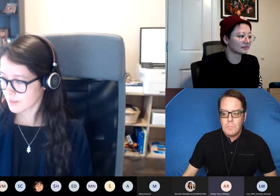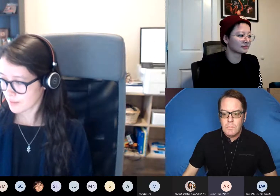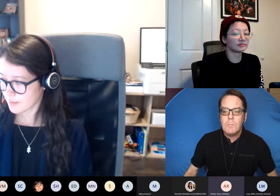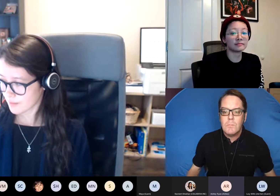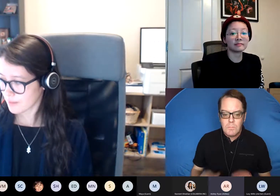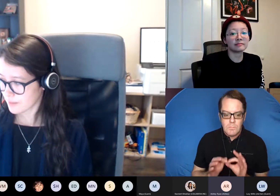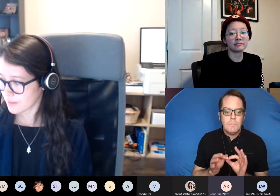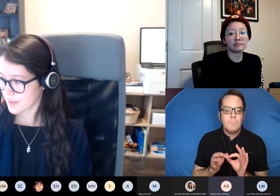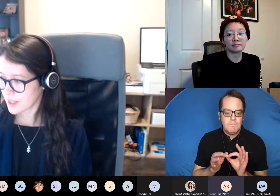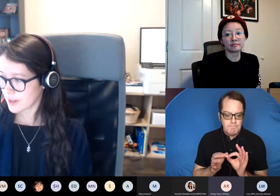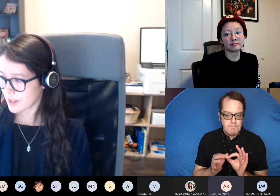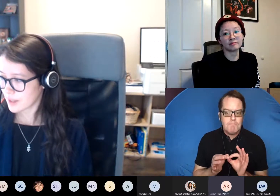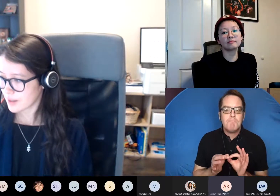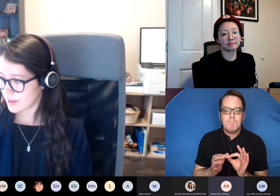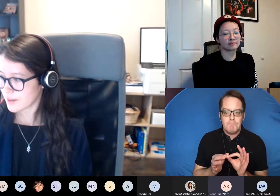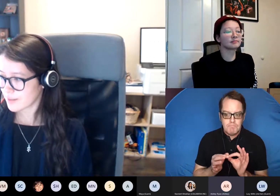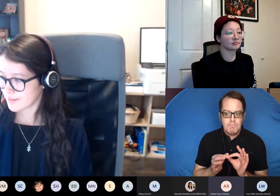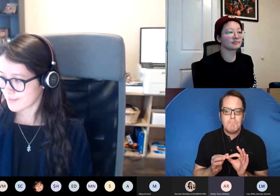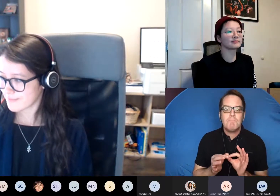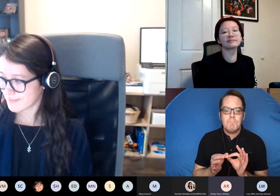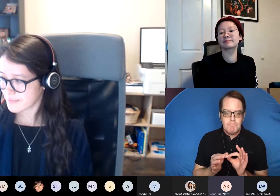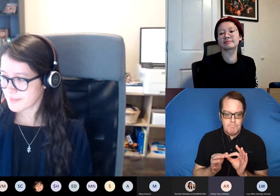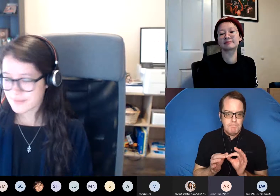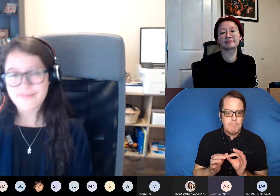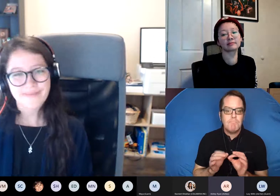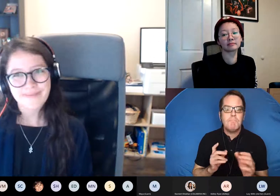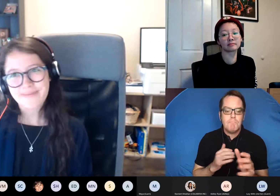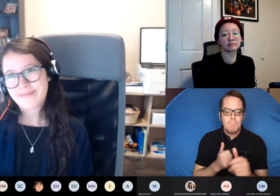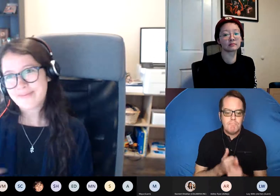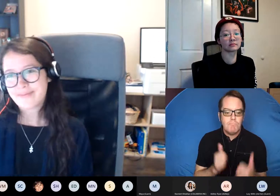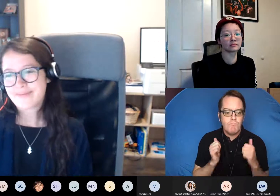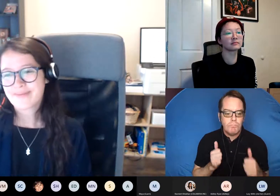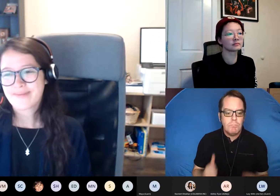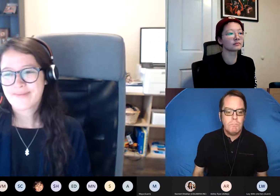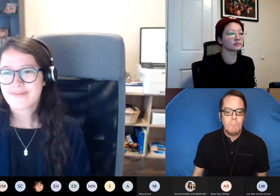and communicate, even with a very limited knowledge of sign language.